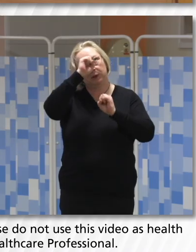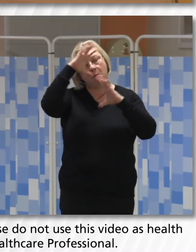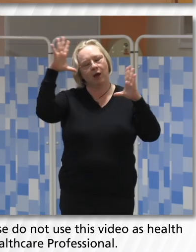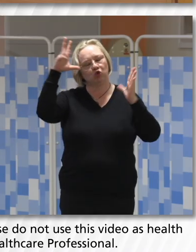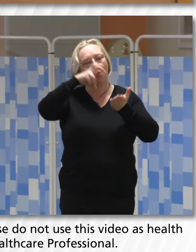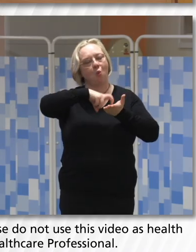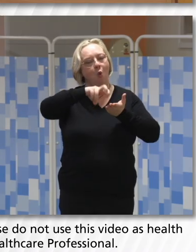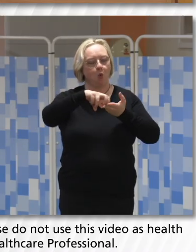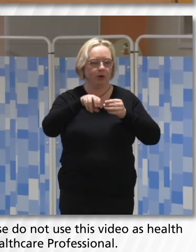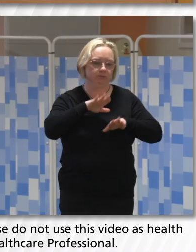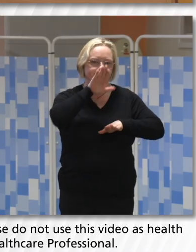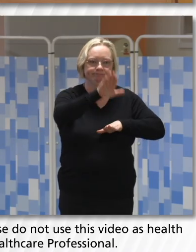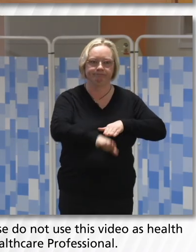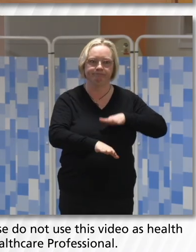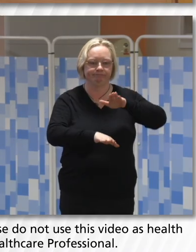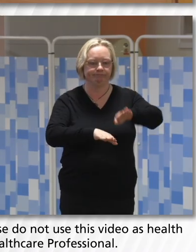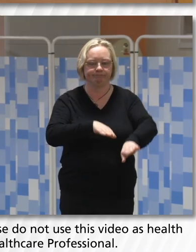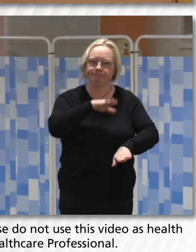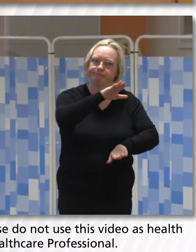with big steps across the road,